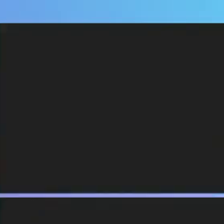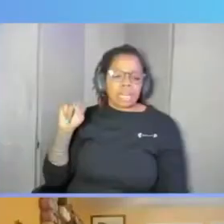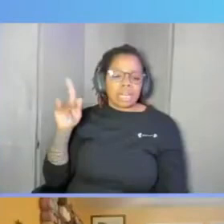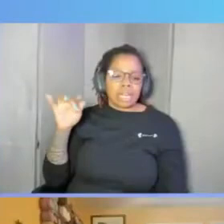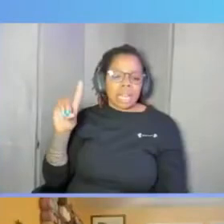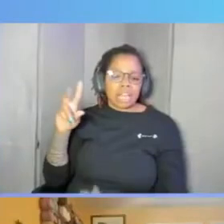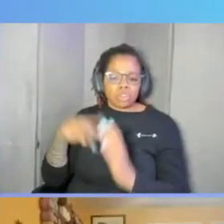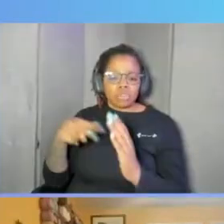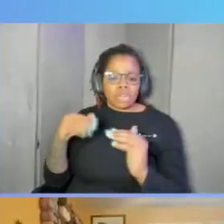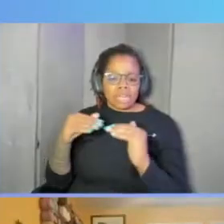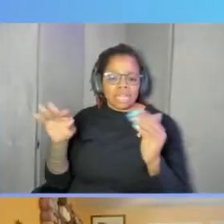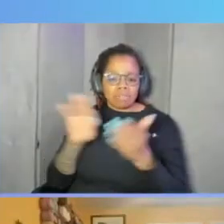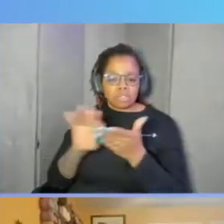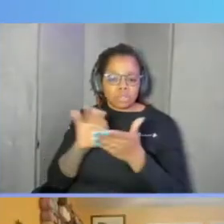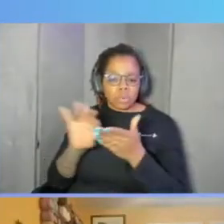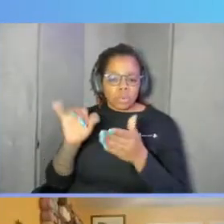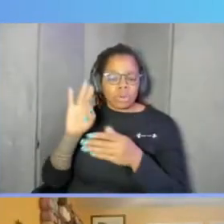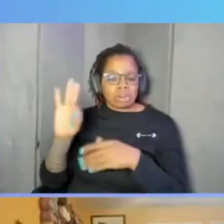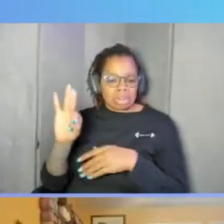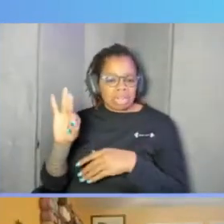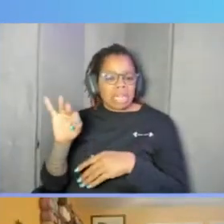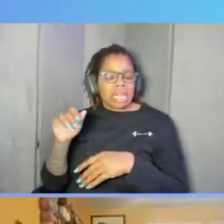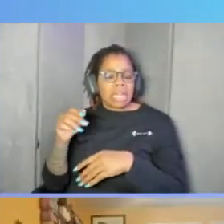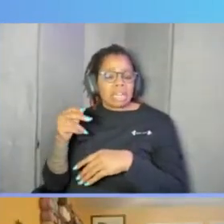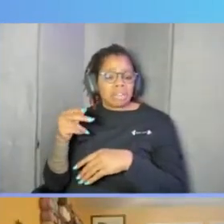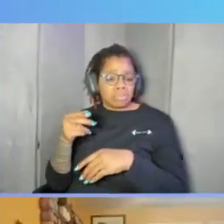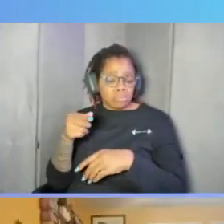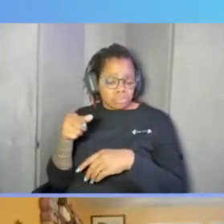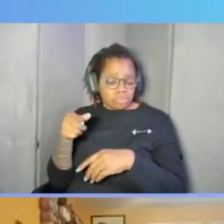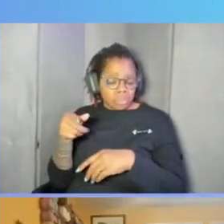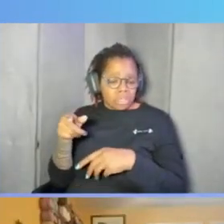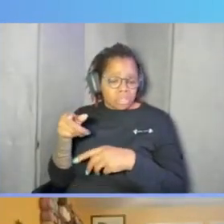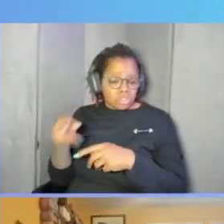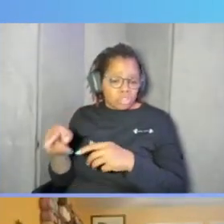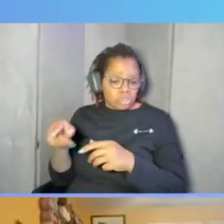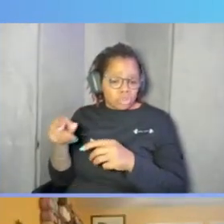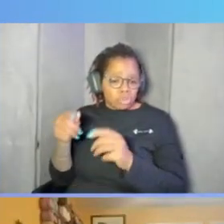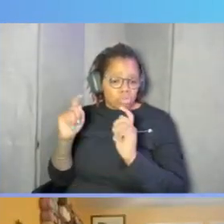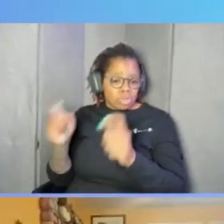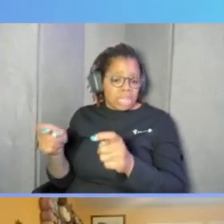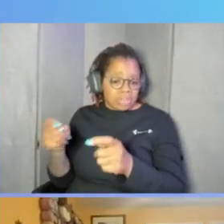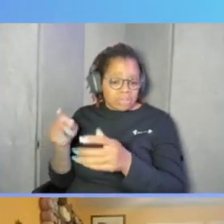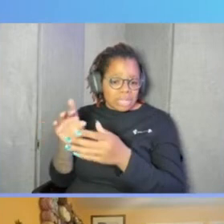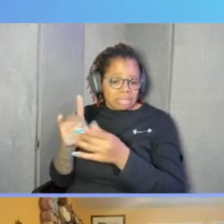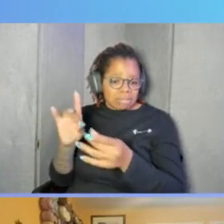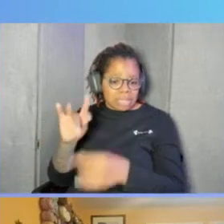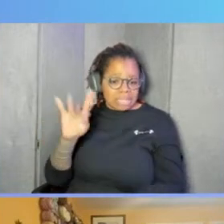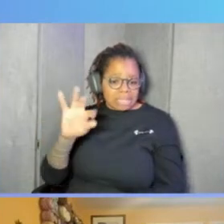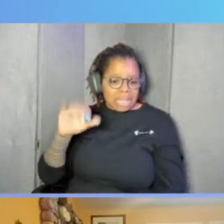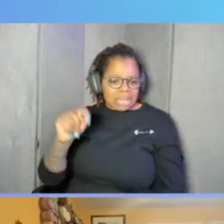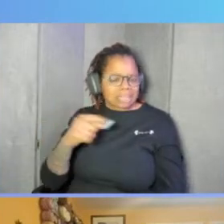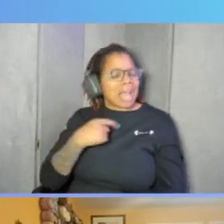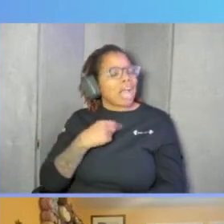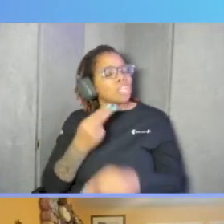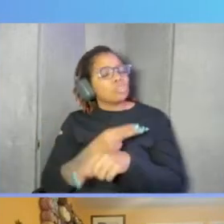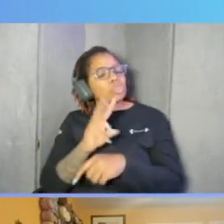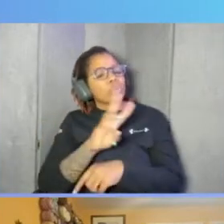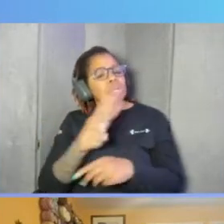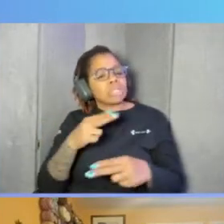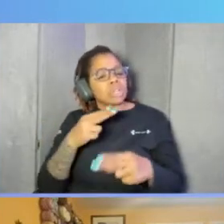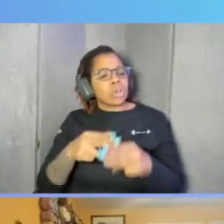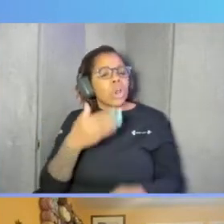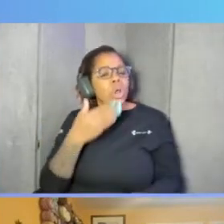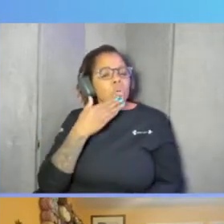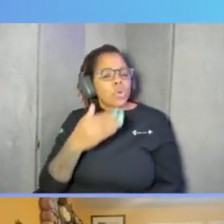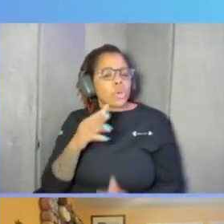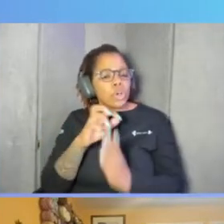actually use a site called Good Calculators for that. I haven't actually tried to see if ChatGPT